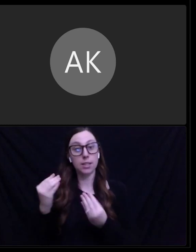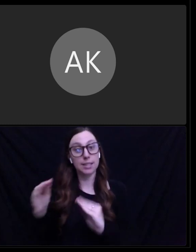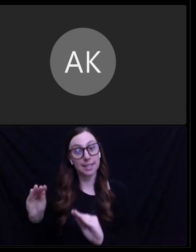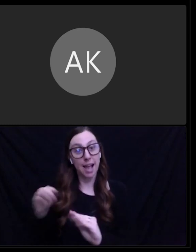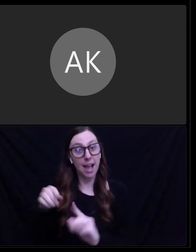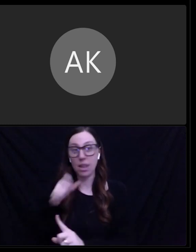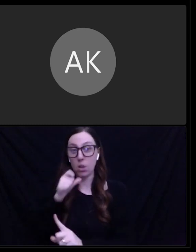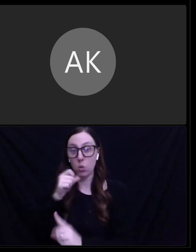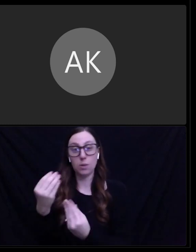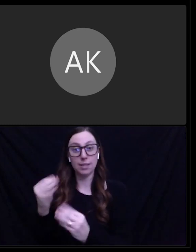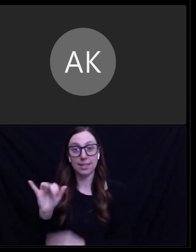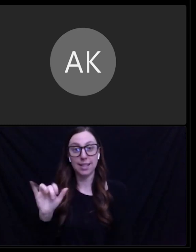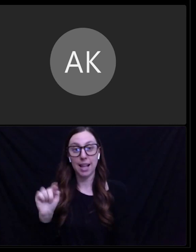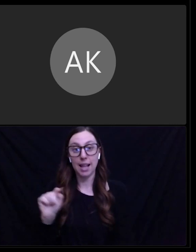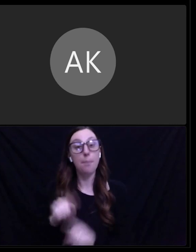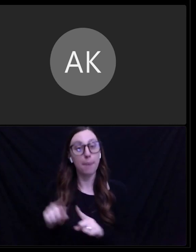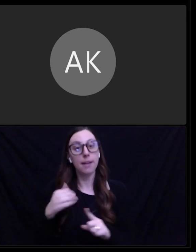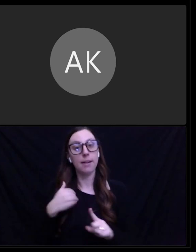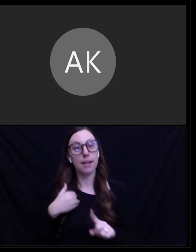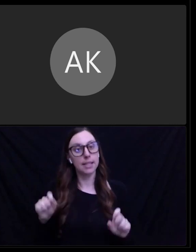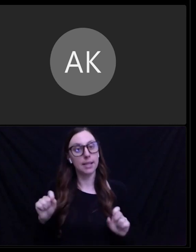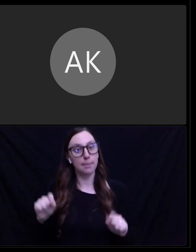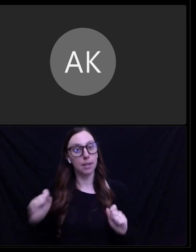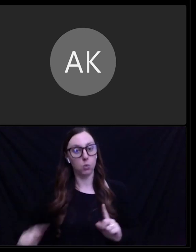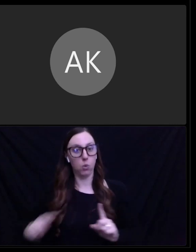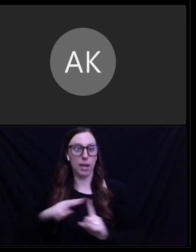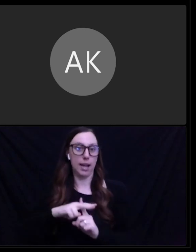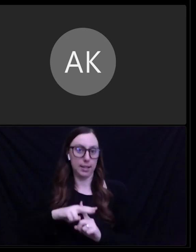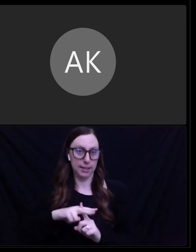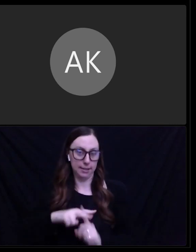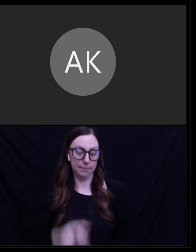is simply the capability to connect a rocker paddle to it.